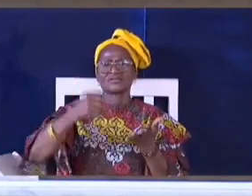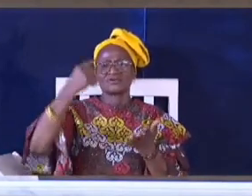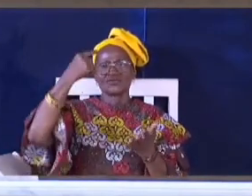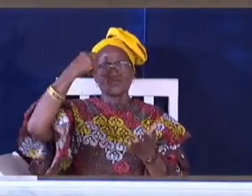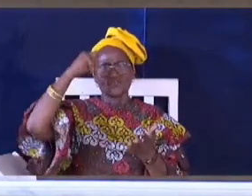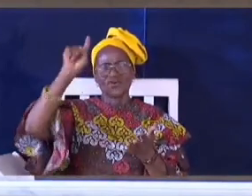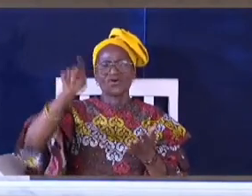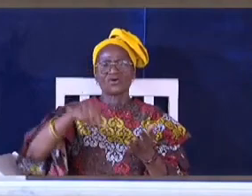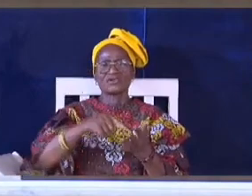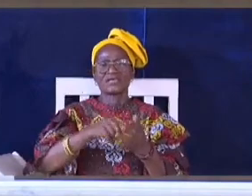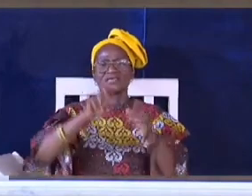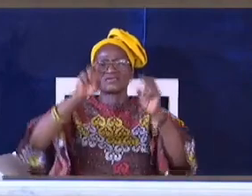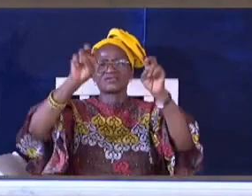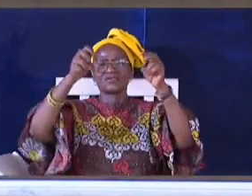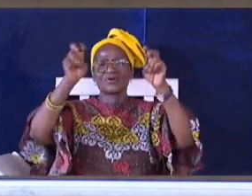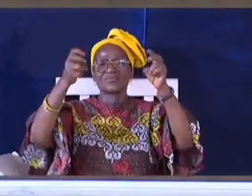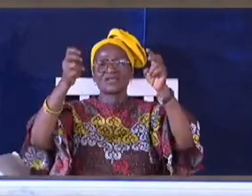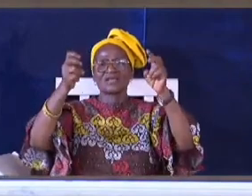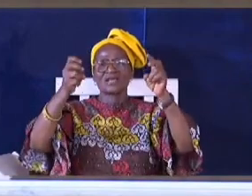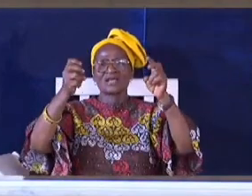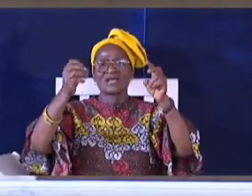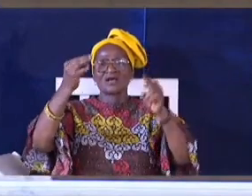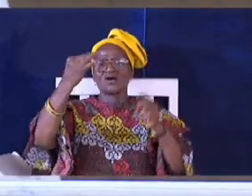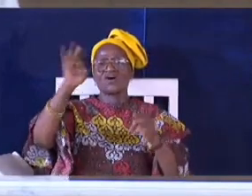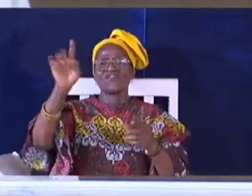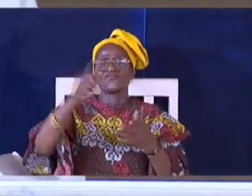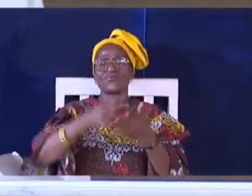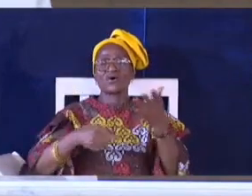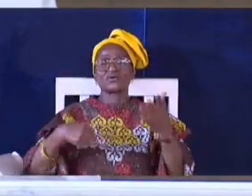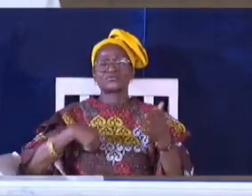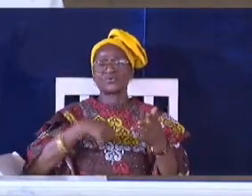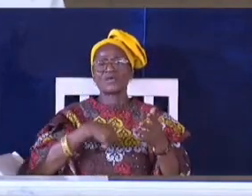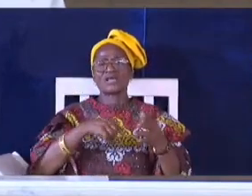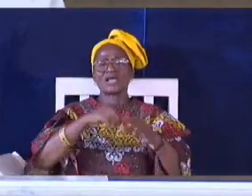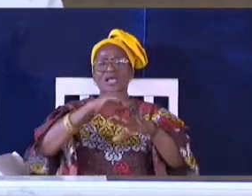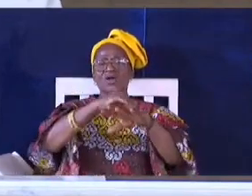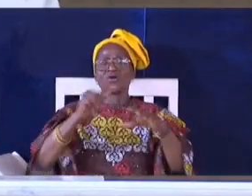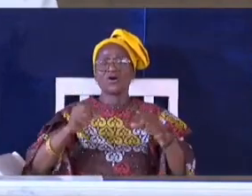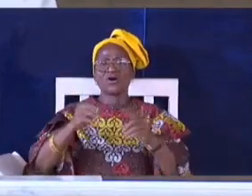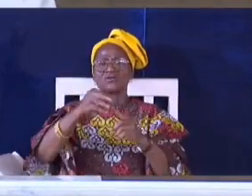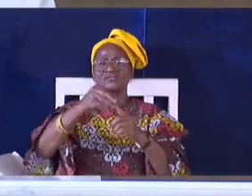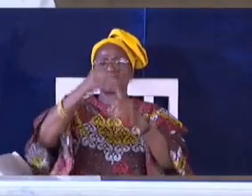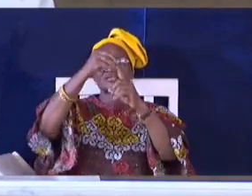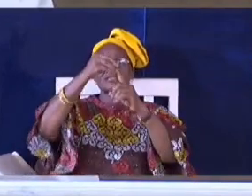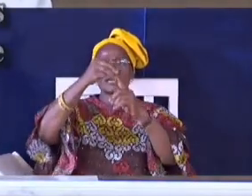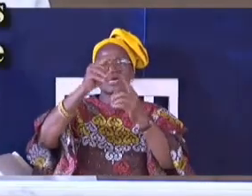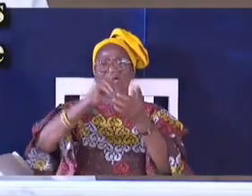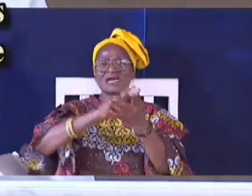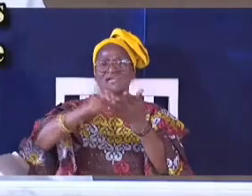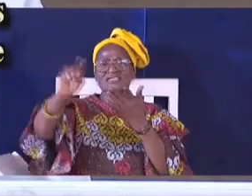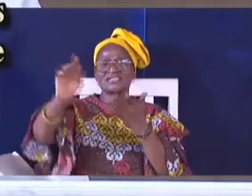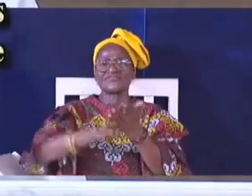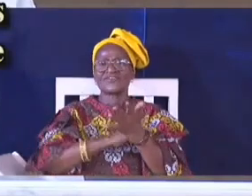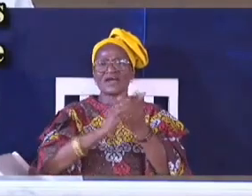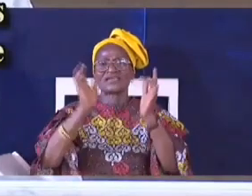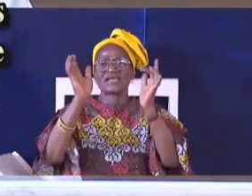series of what we call special divine encounters.